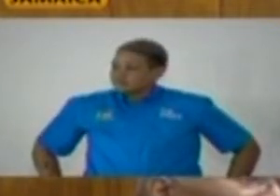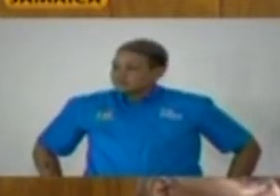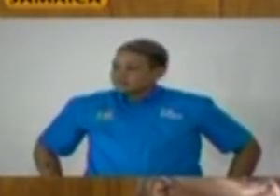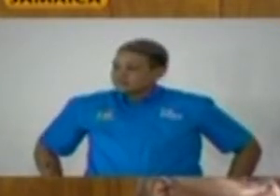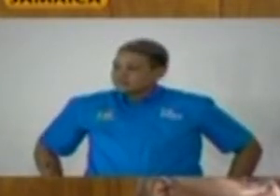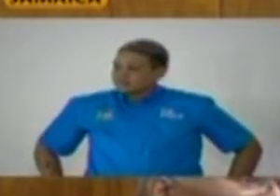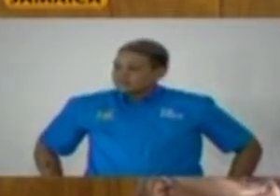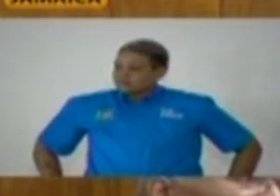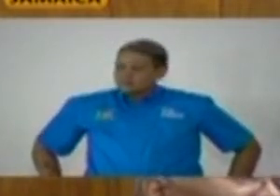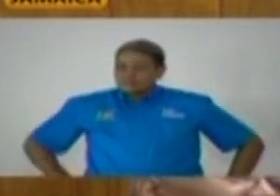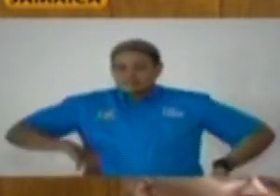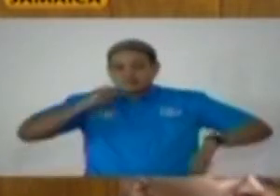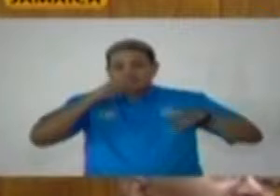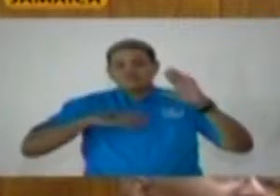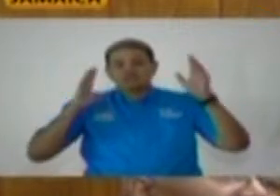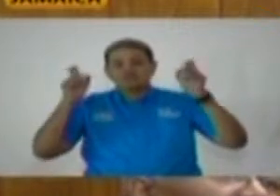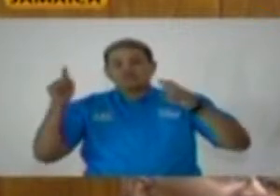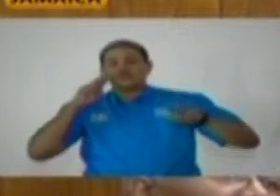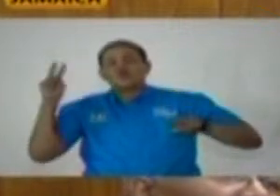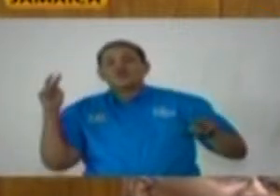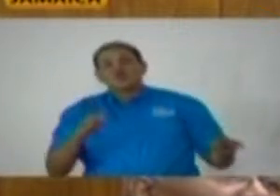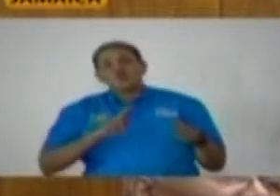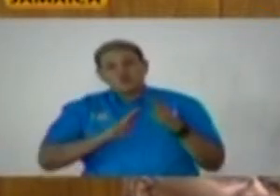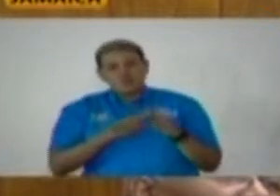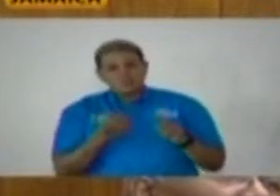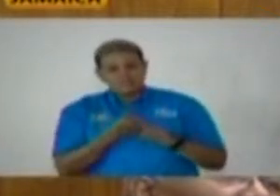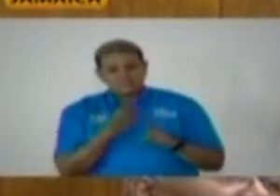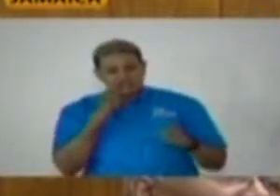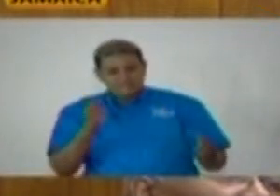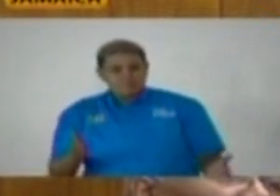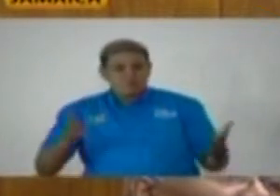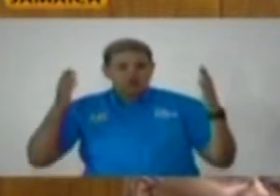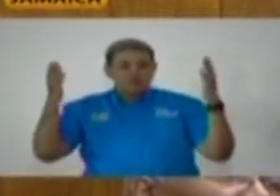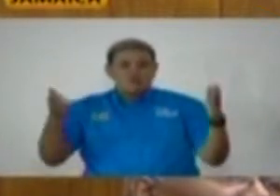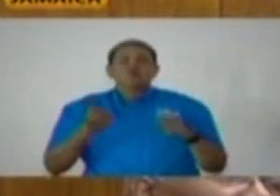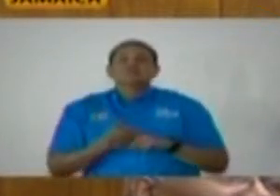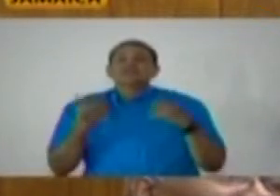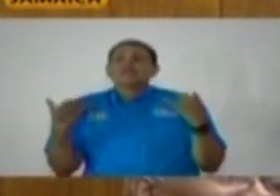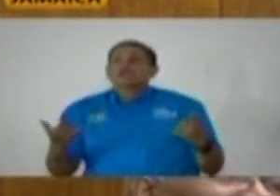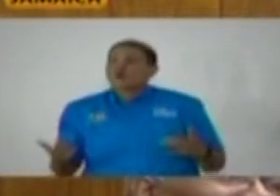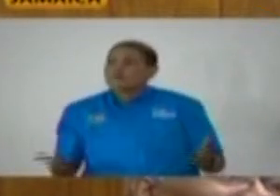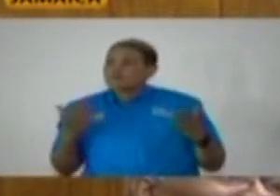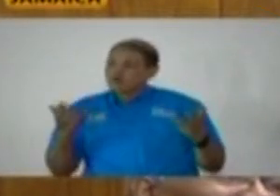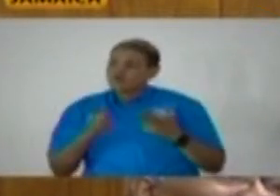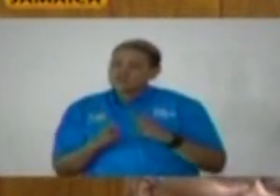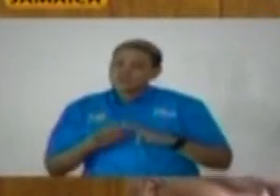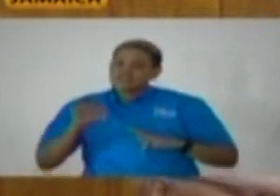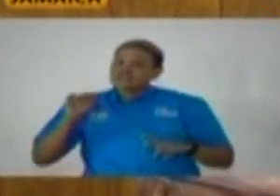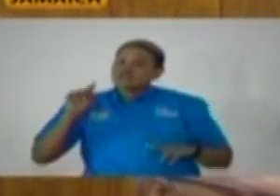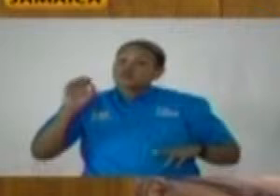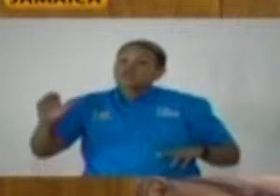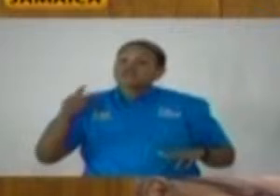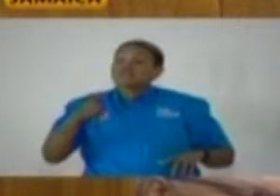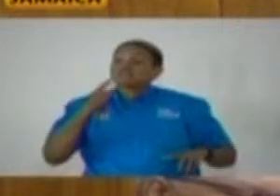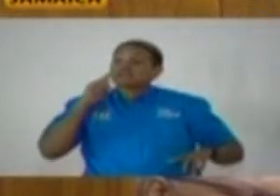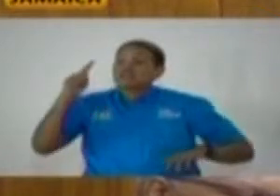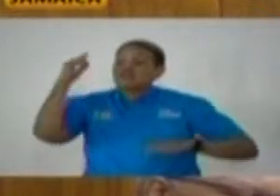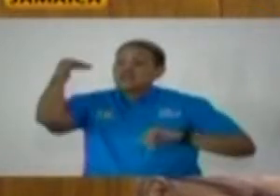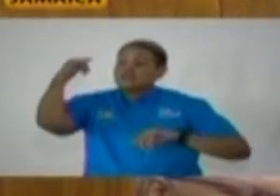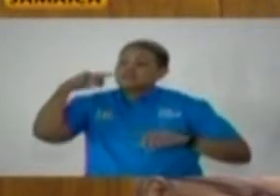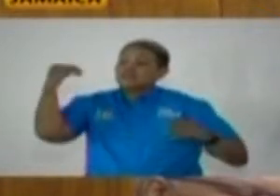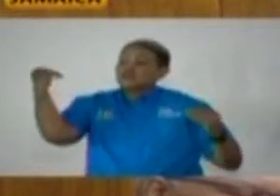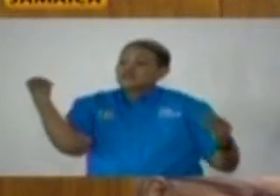Madam Speaker, when you look at the numbers that are being proposed right now, the JUTC expects to